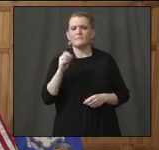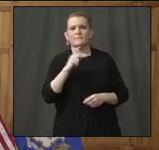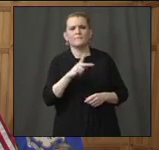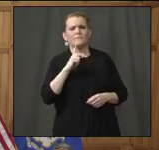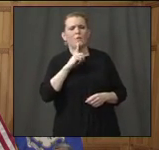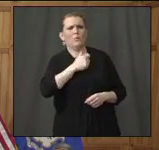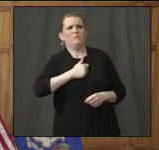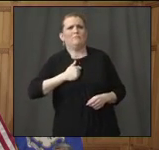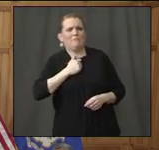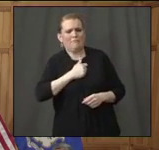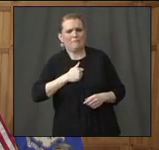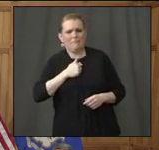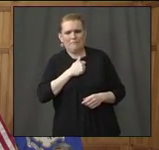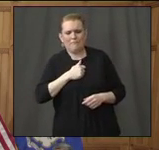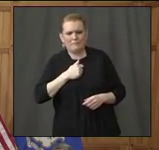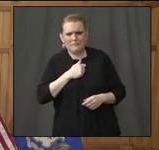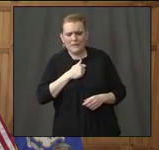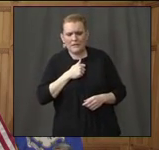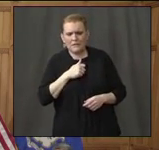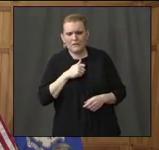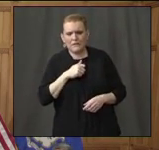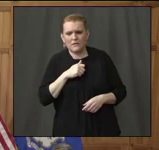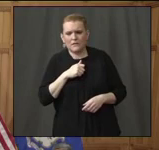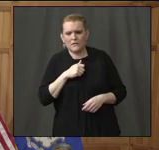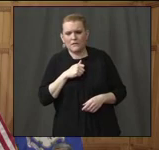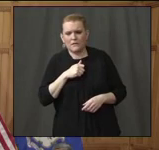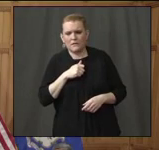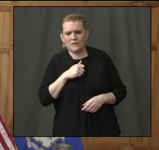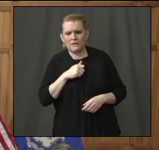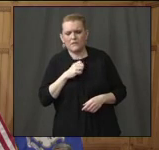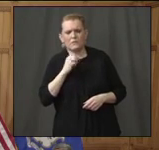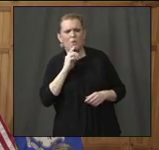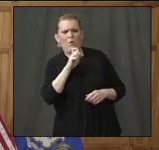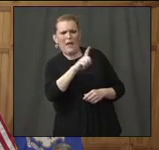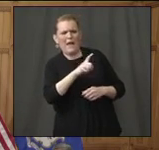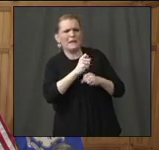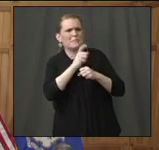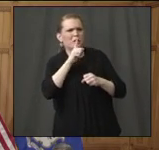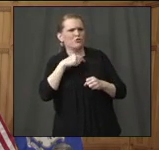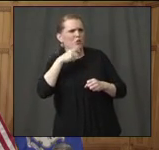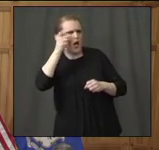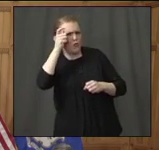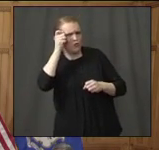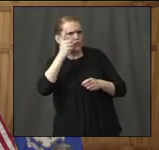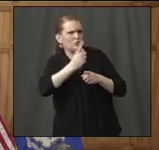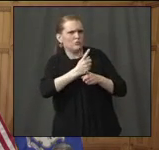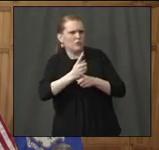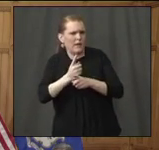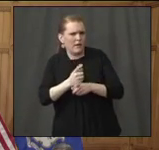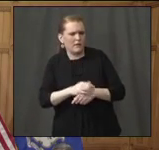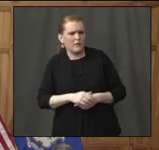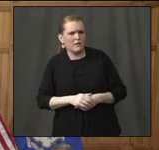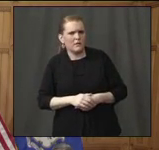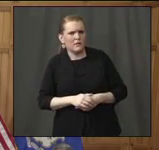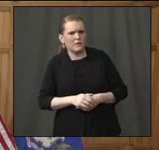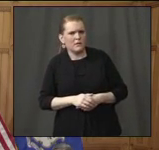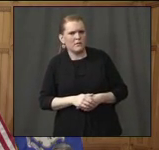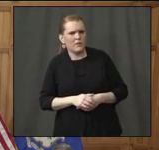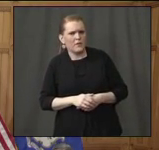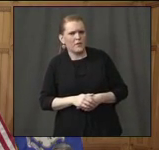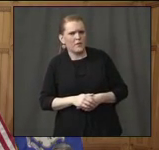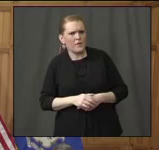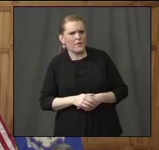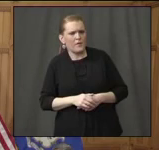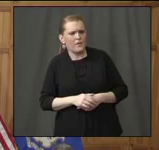sorry. I just want to make sure I heard something correctly. Did you say that you hadn't decided whether to